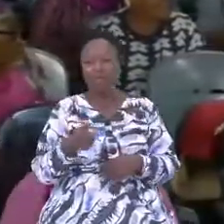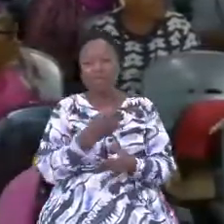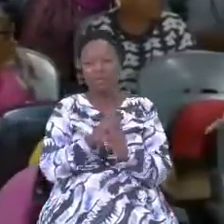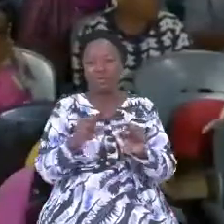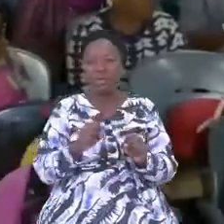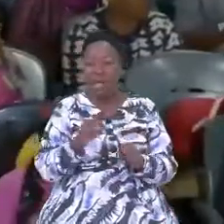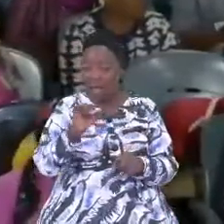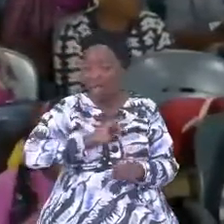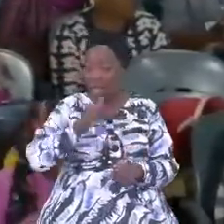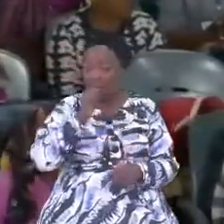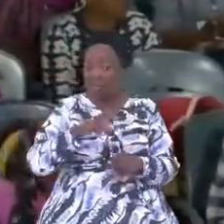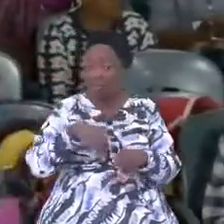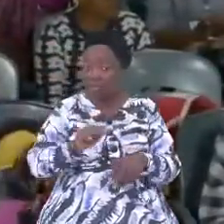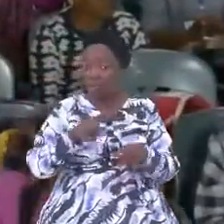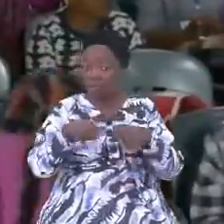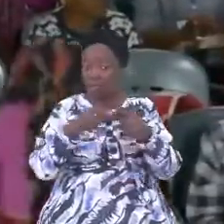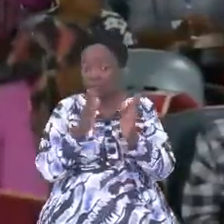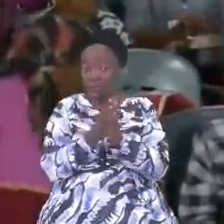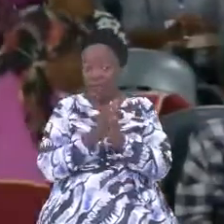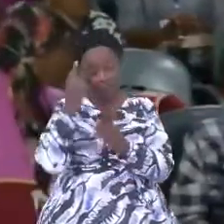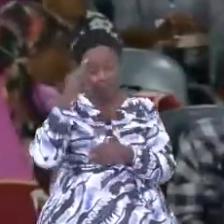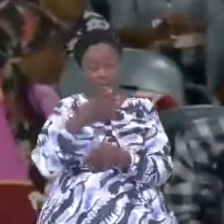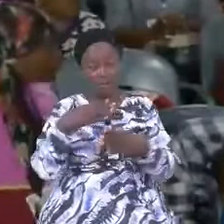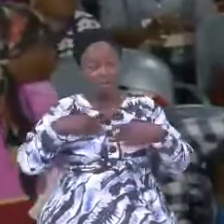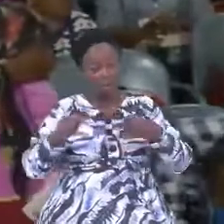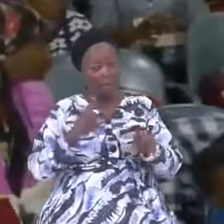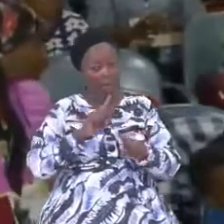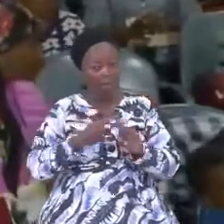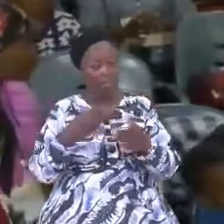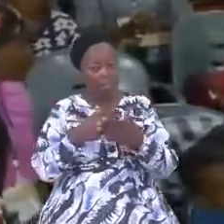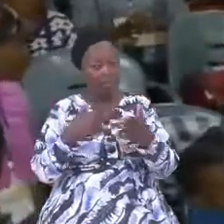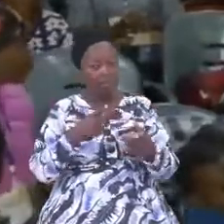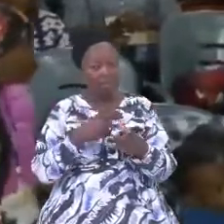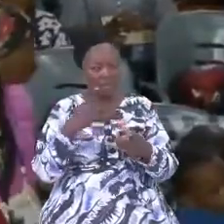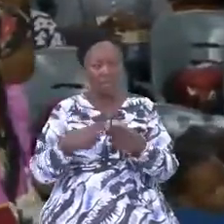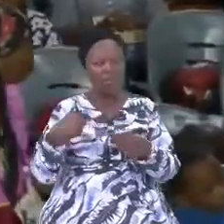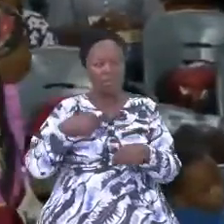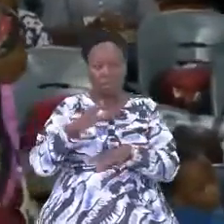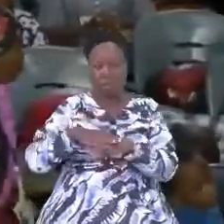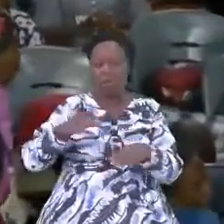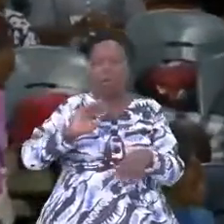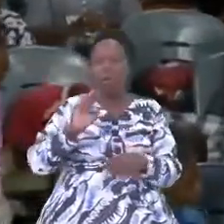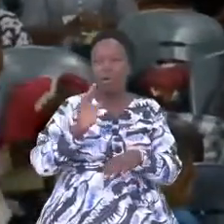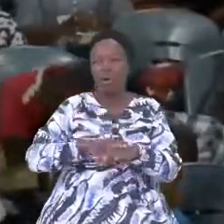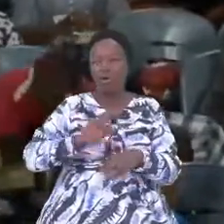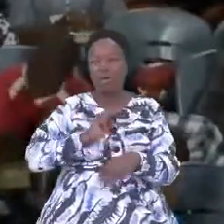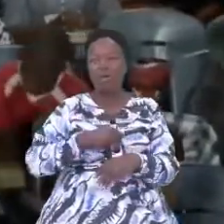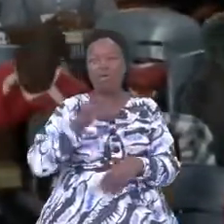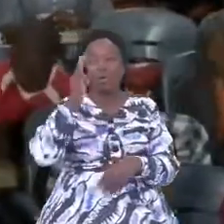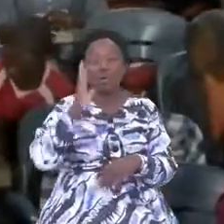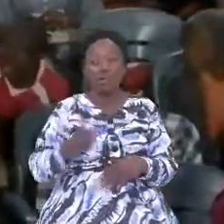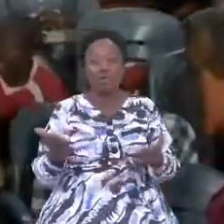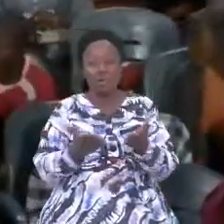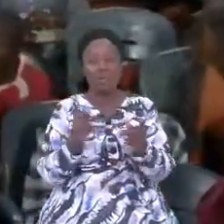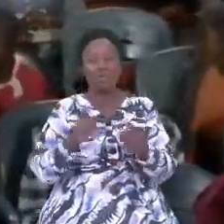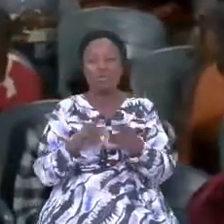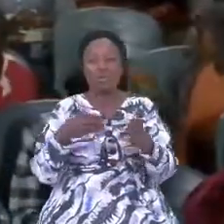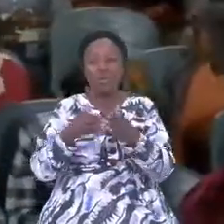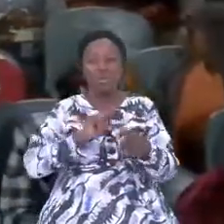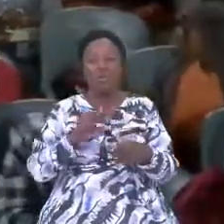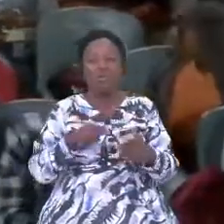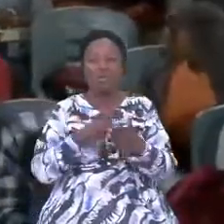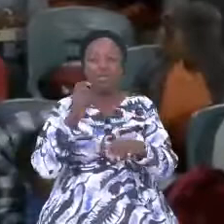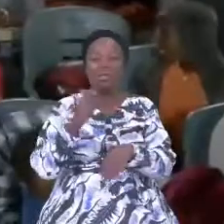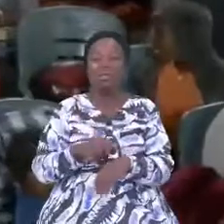your healing, but before then, let's finish this. We'll call on our pastor here to lead us during this